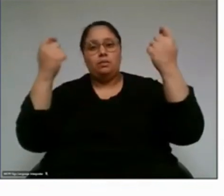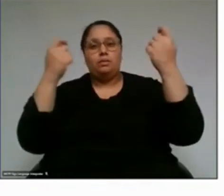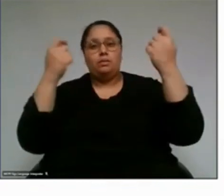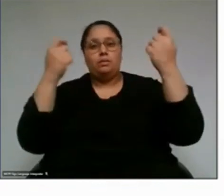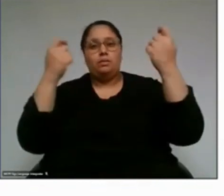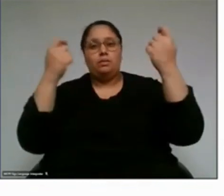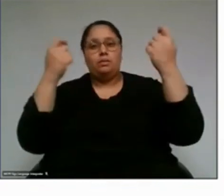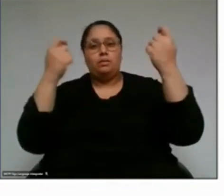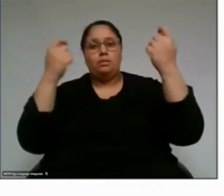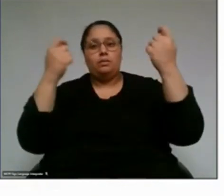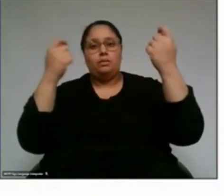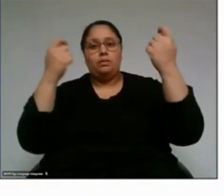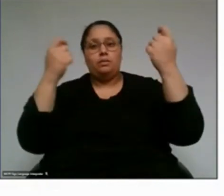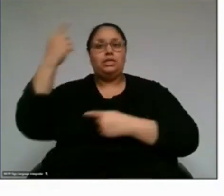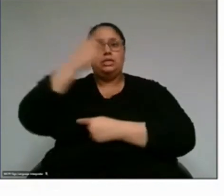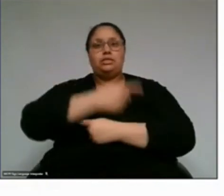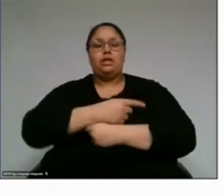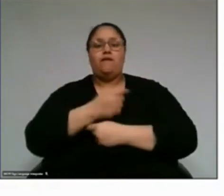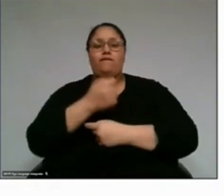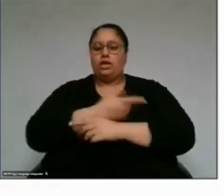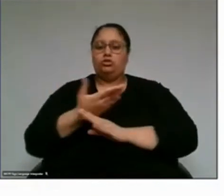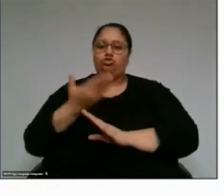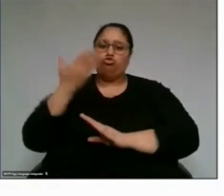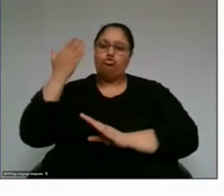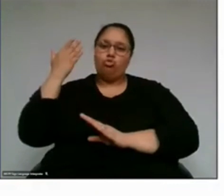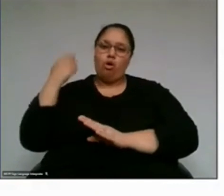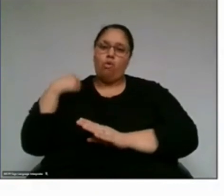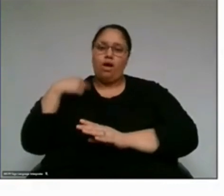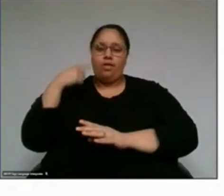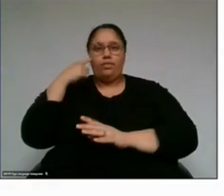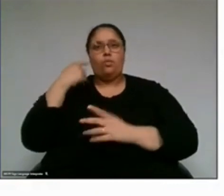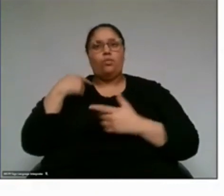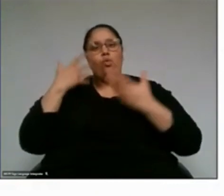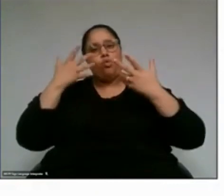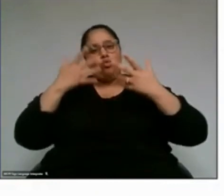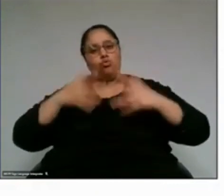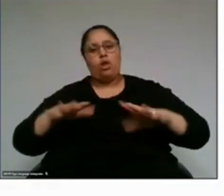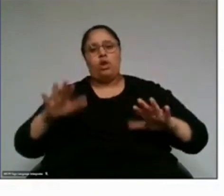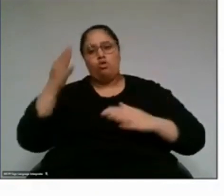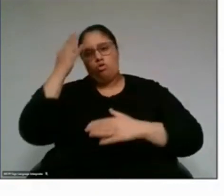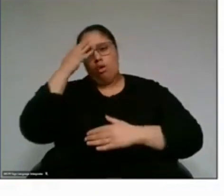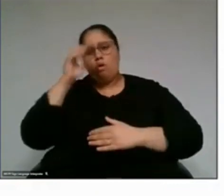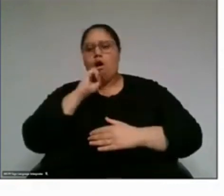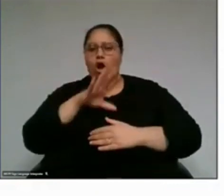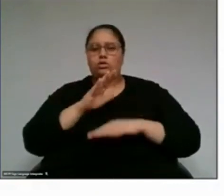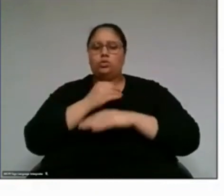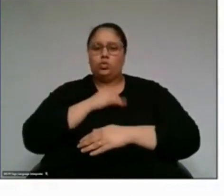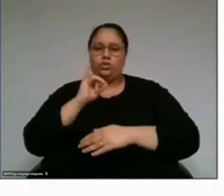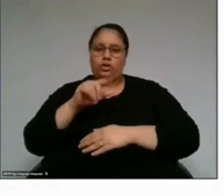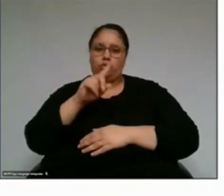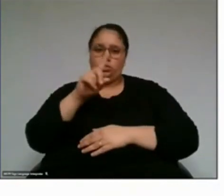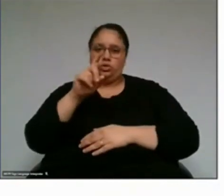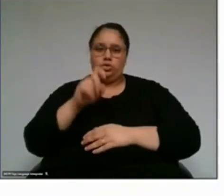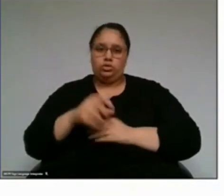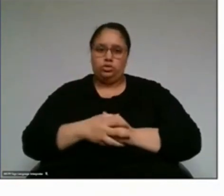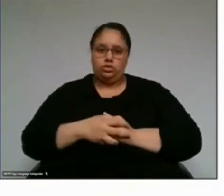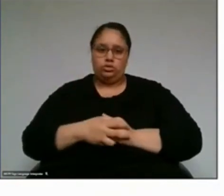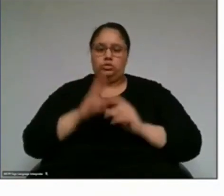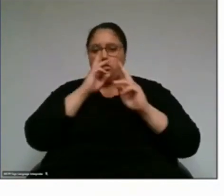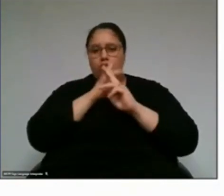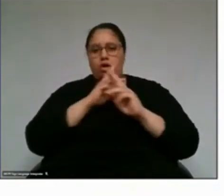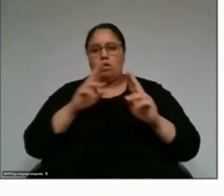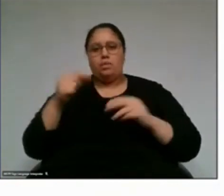Day a few days ago, I think we already know the answer to the question. The Honourable